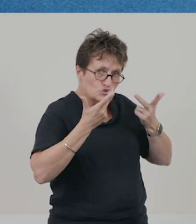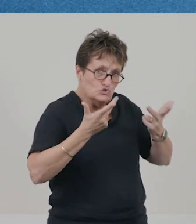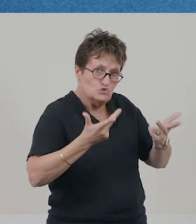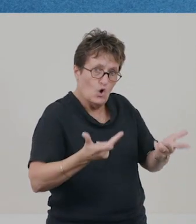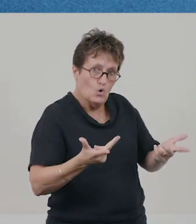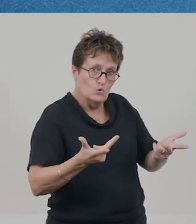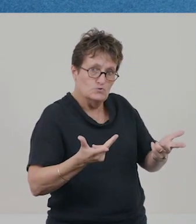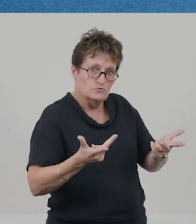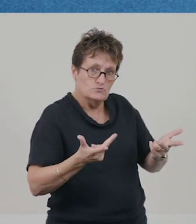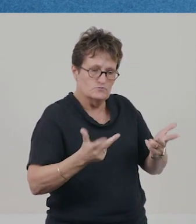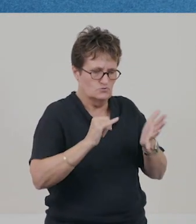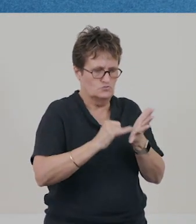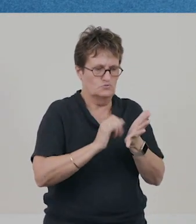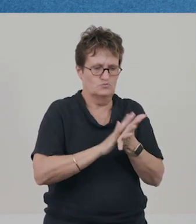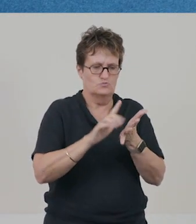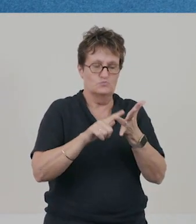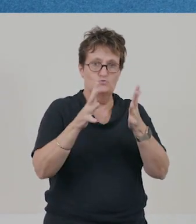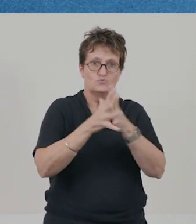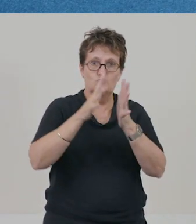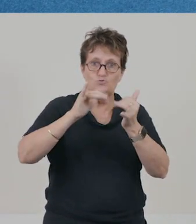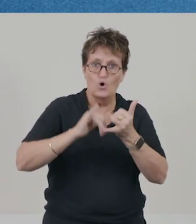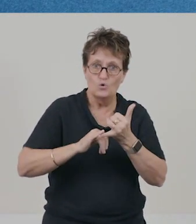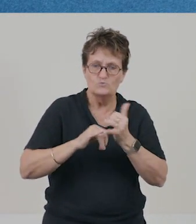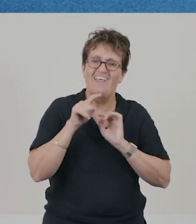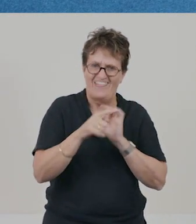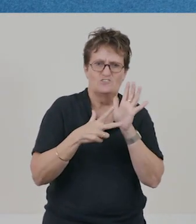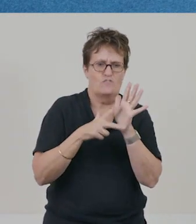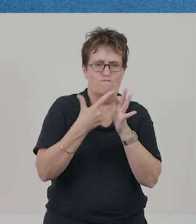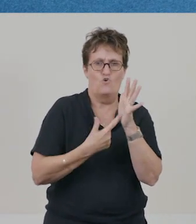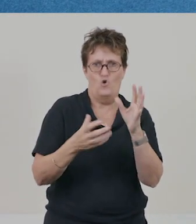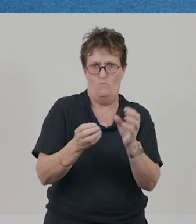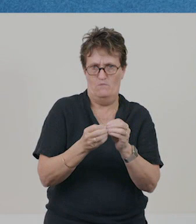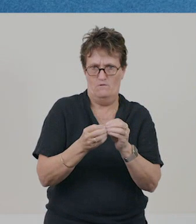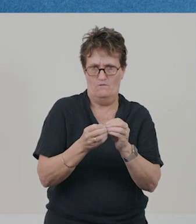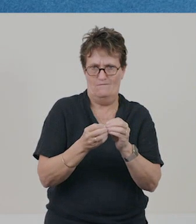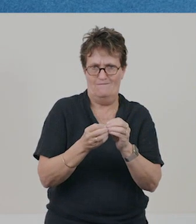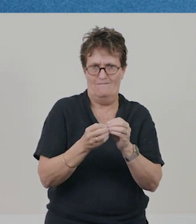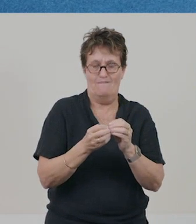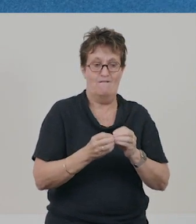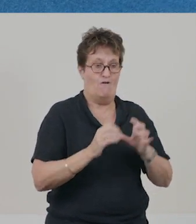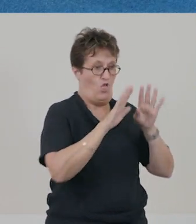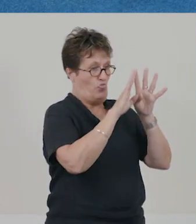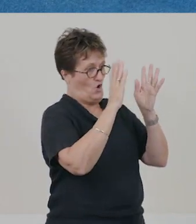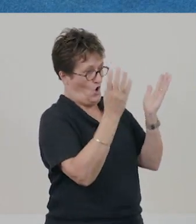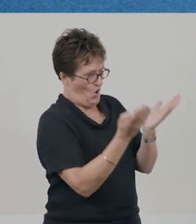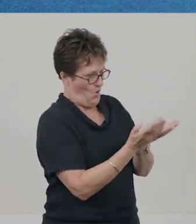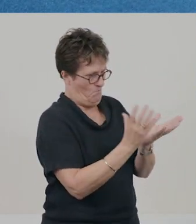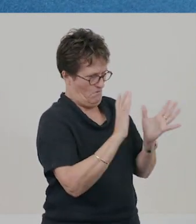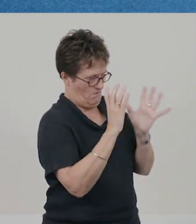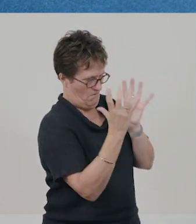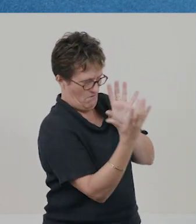Shows is the verb in my sentence. I now have what my sentence is about, the